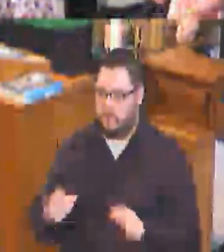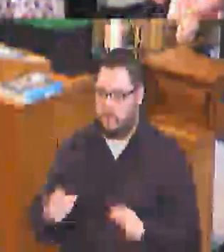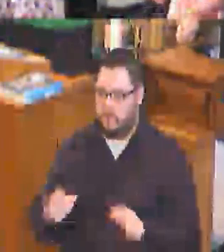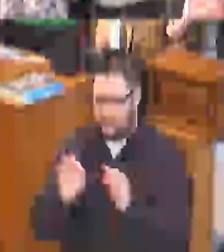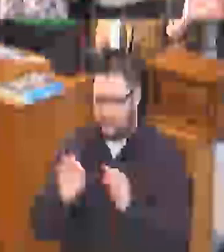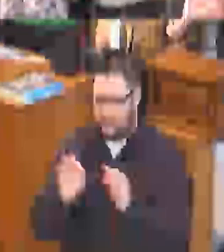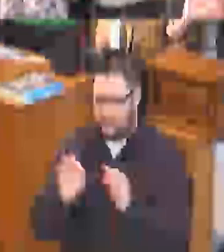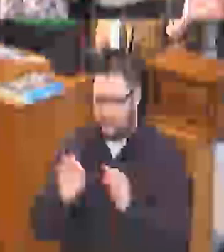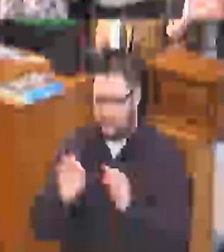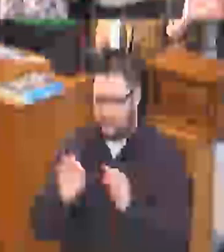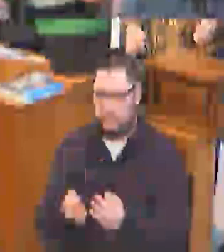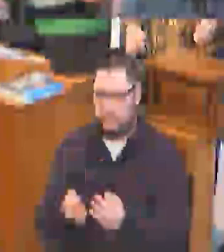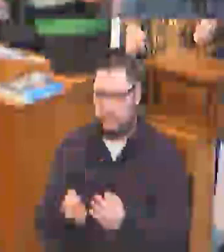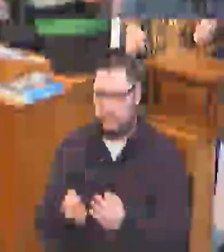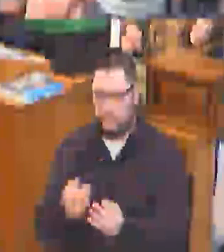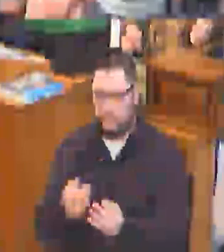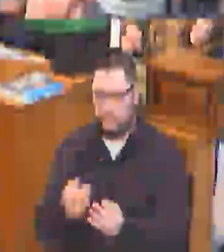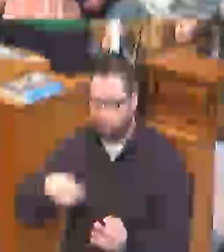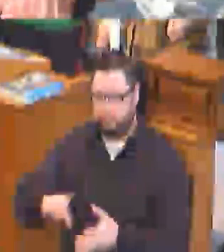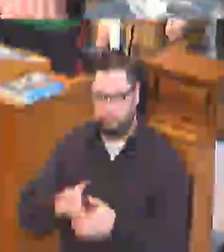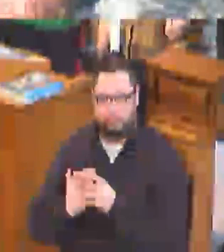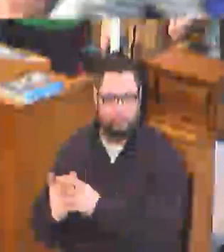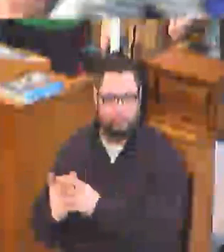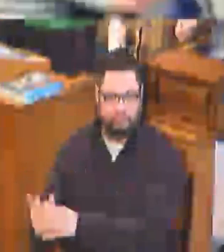family all of we.